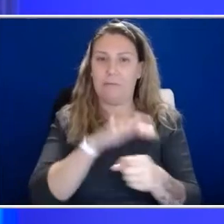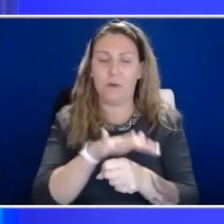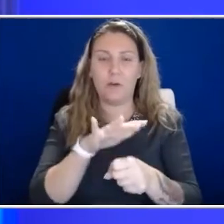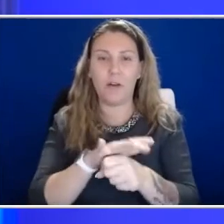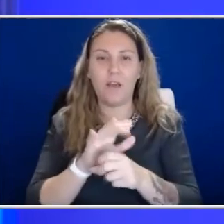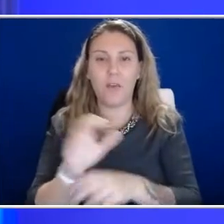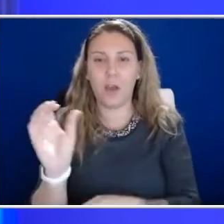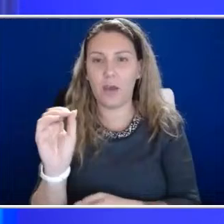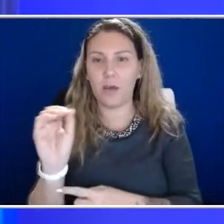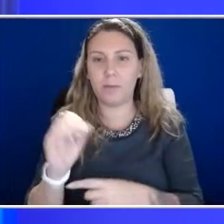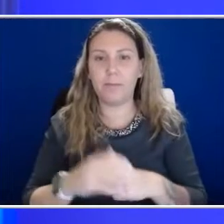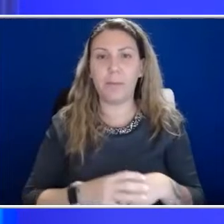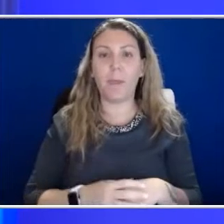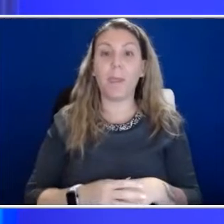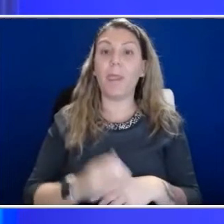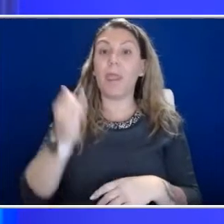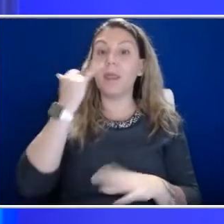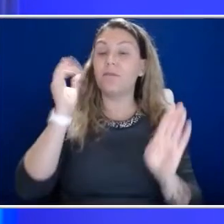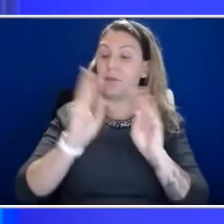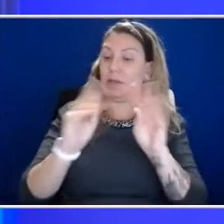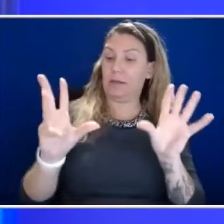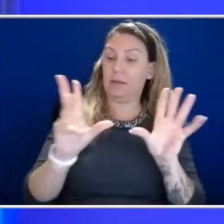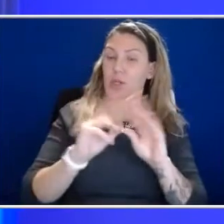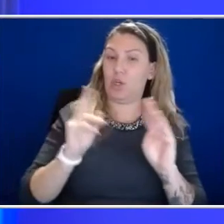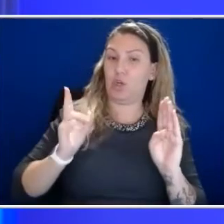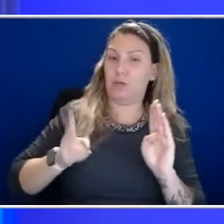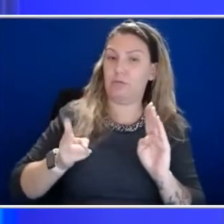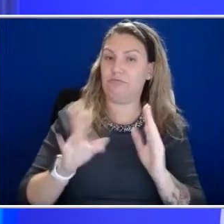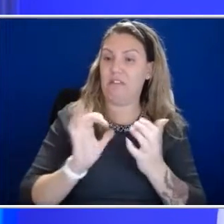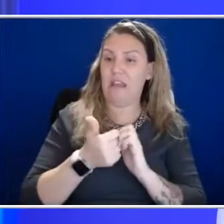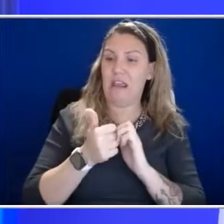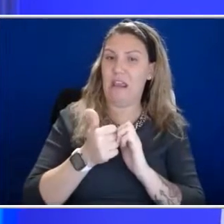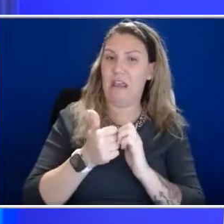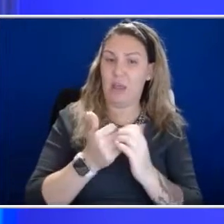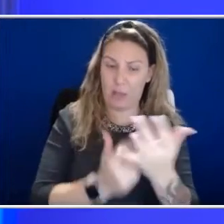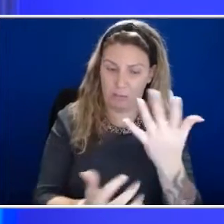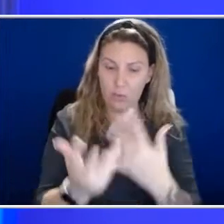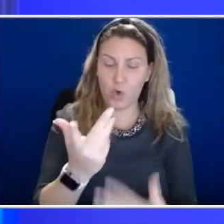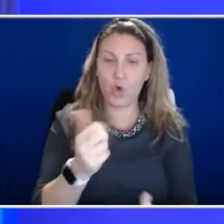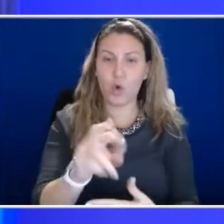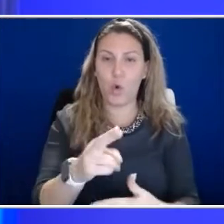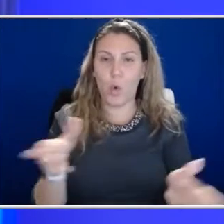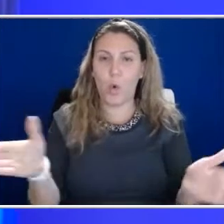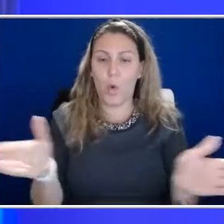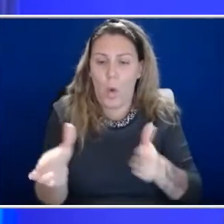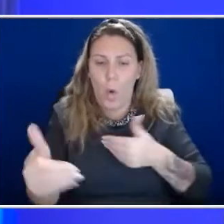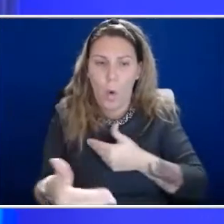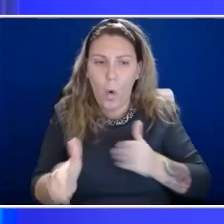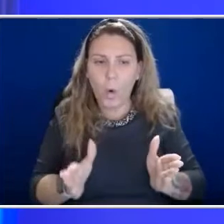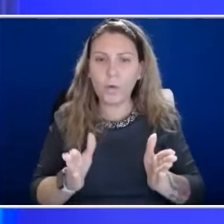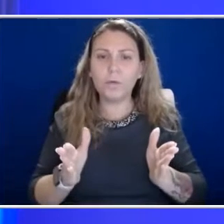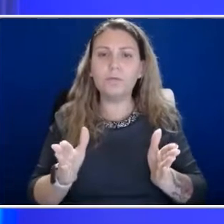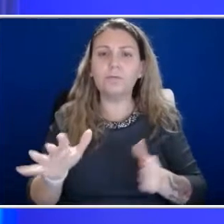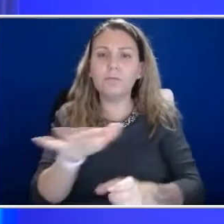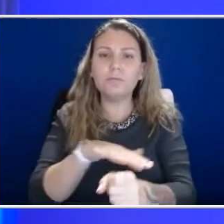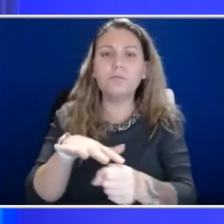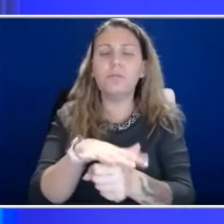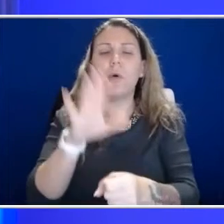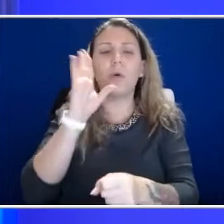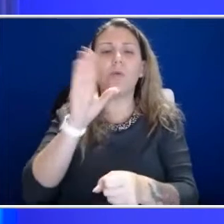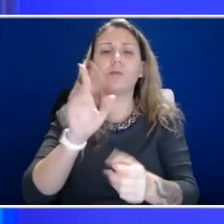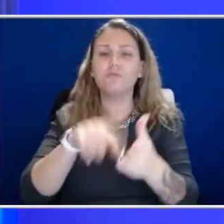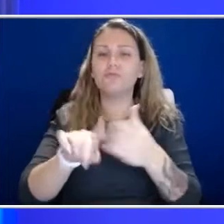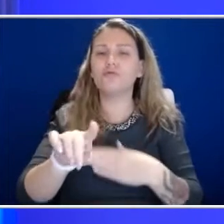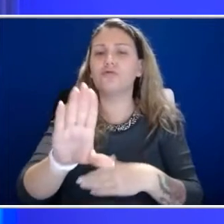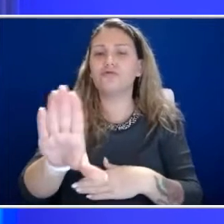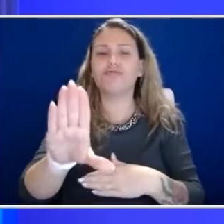we have a clear history of how they end up having burn, or they were in a closed space for a long time, we would be checking their carbon monoxide level